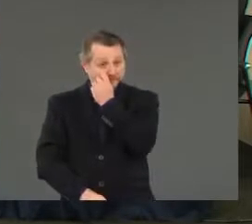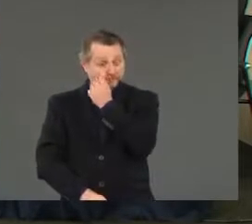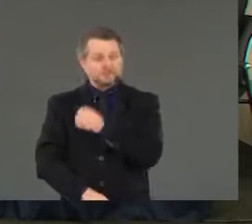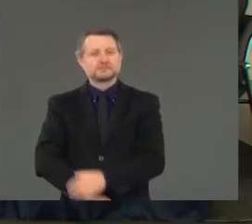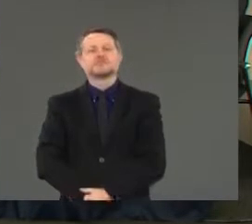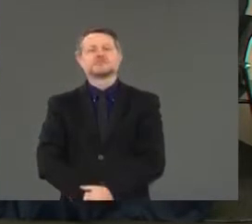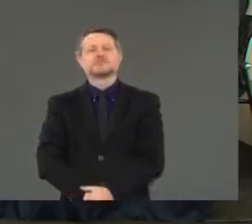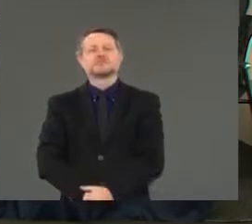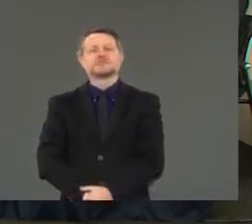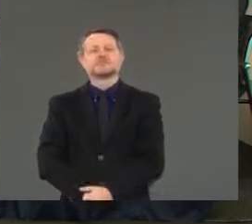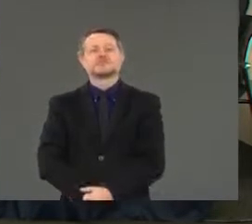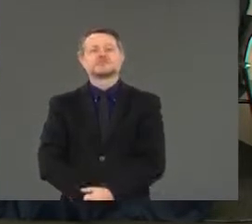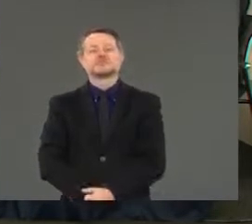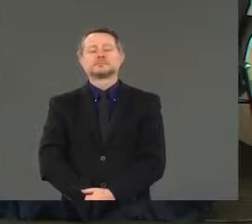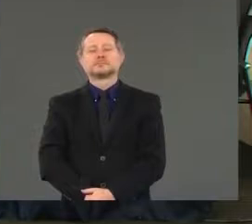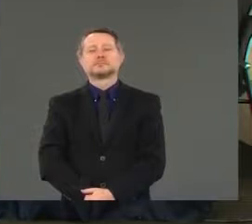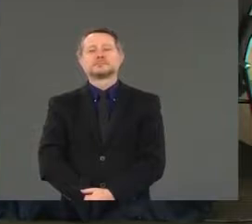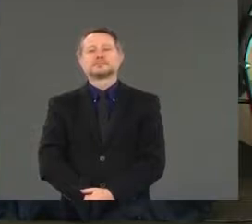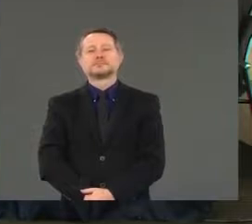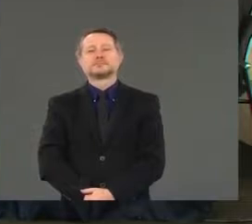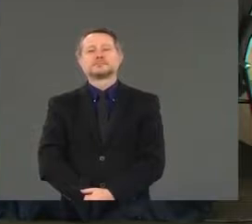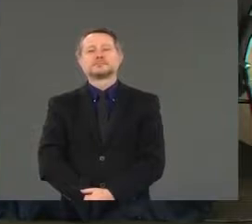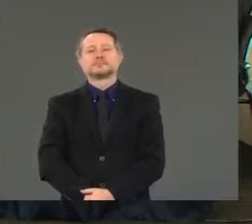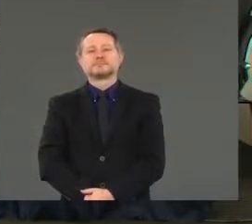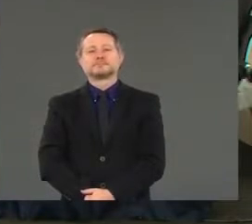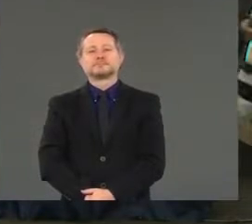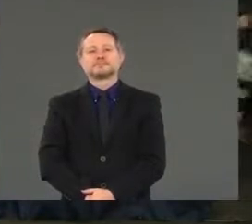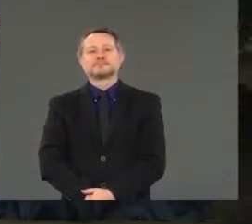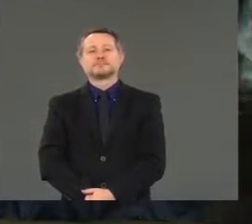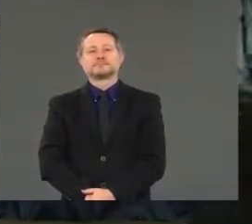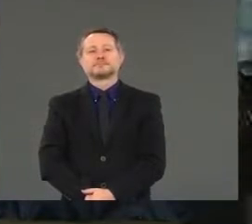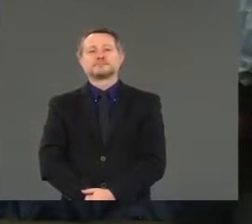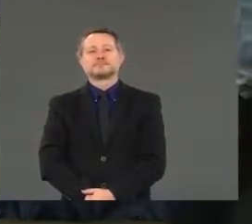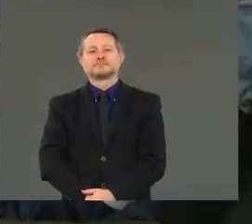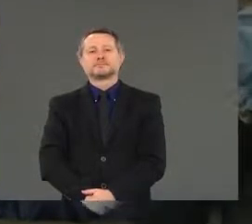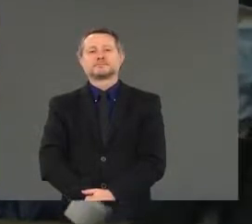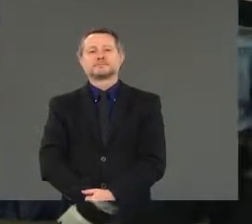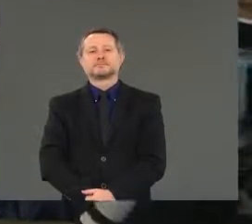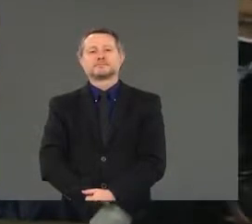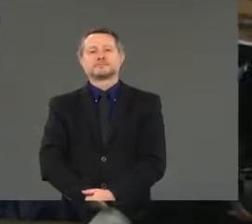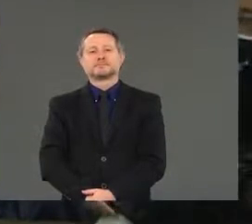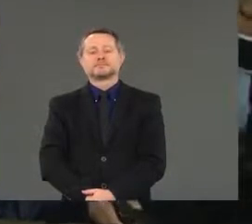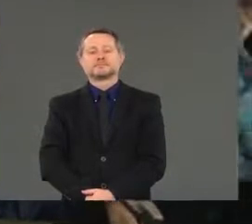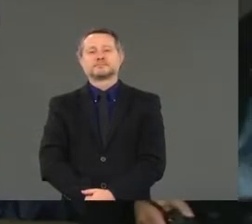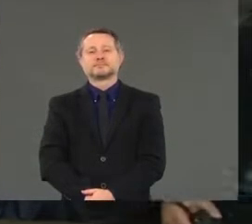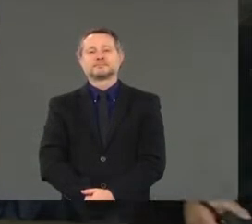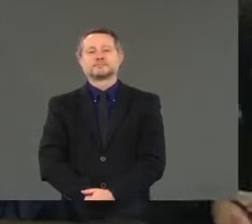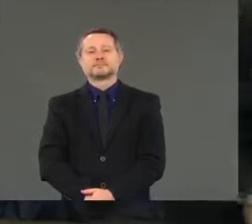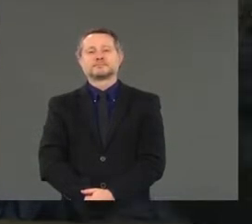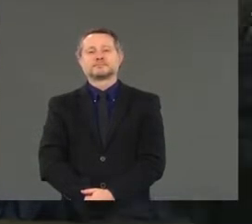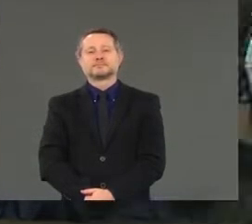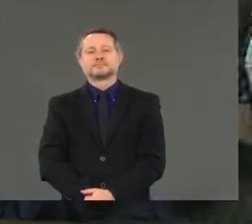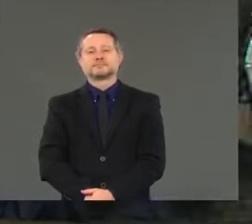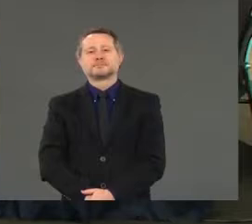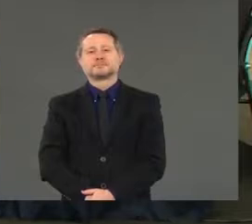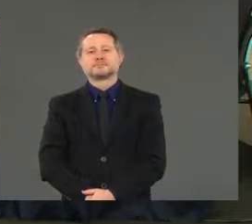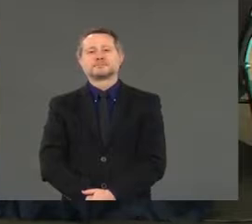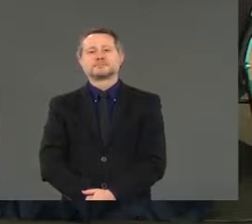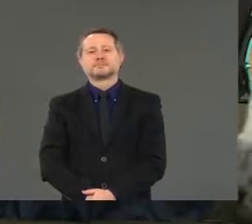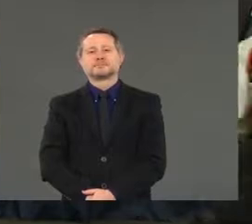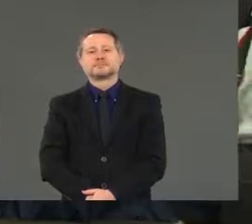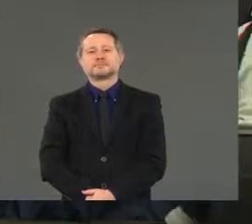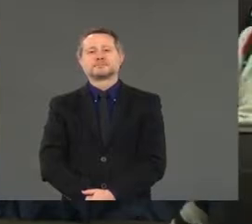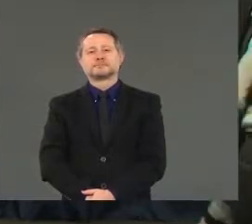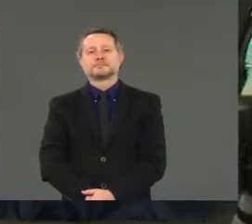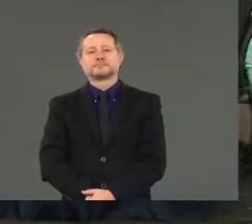update us on the numbers? How many do you have now? Have you revised the number of deaths that you believe are attributable to this in New York State above the